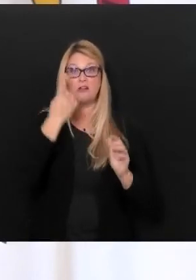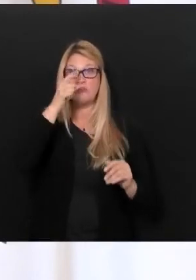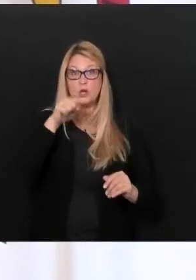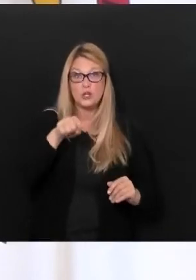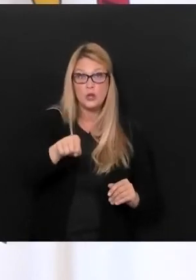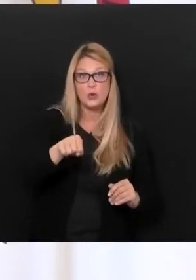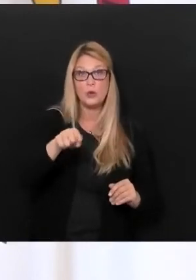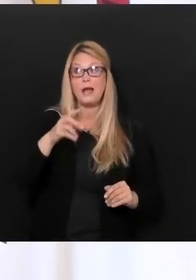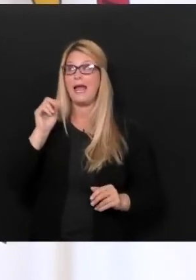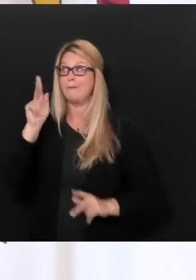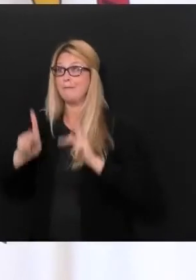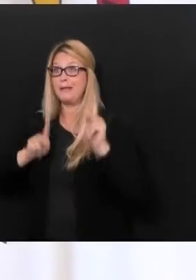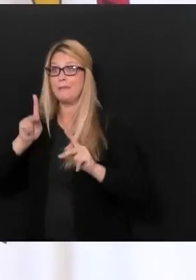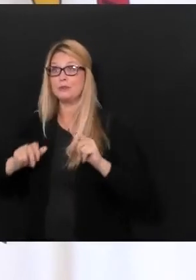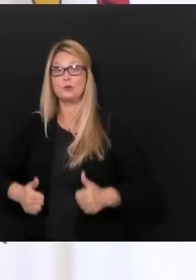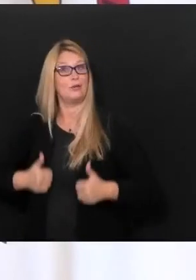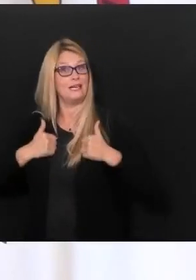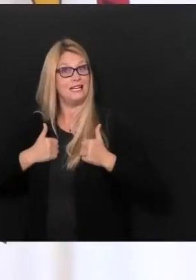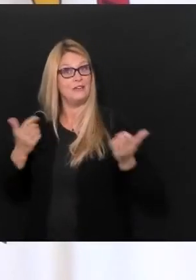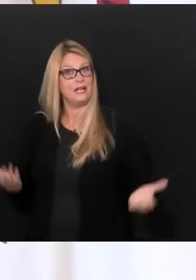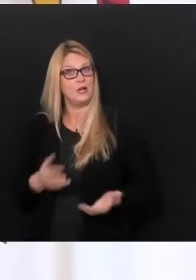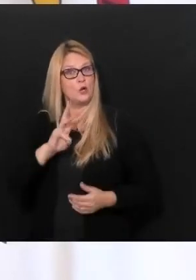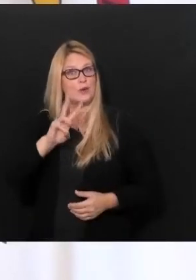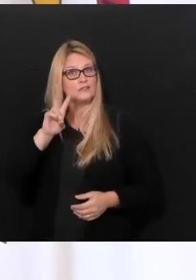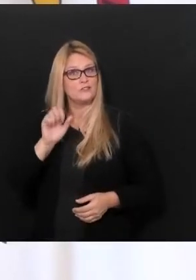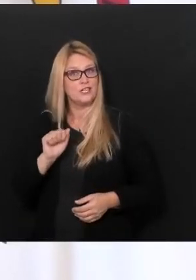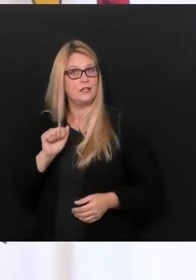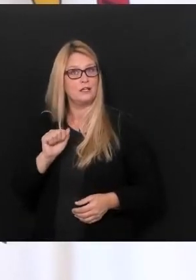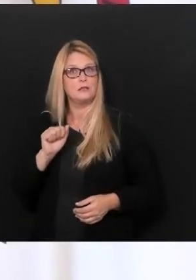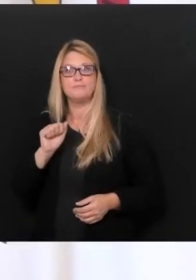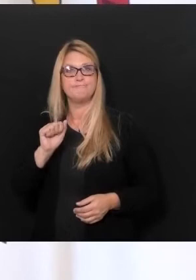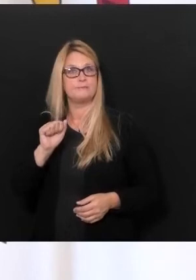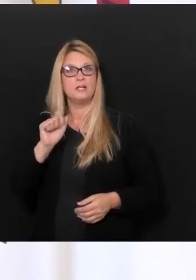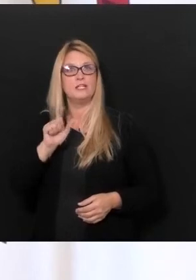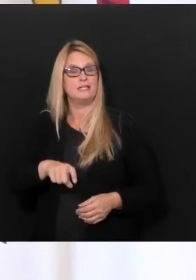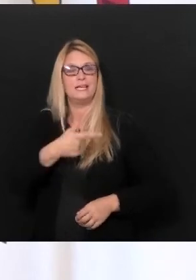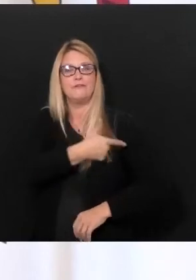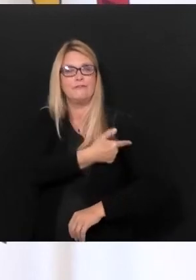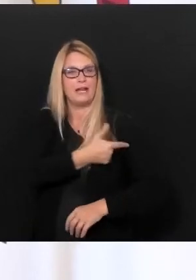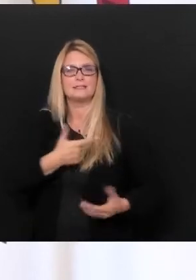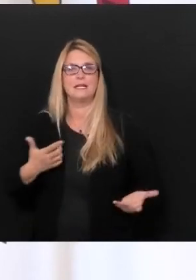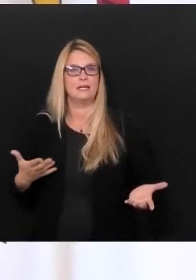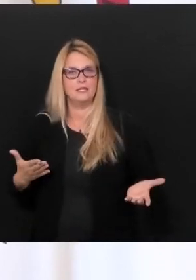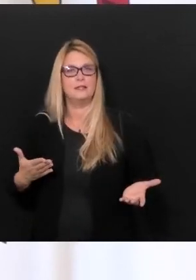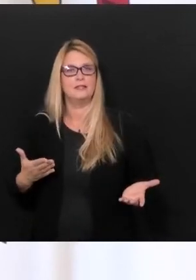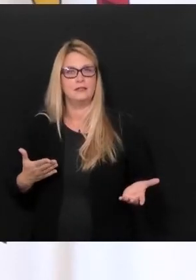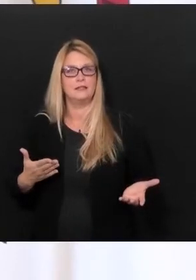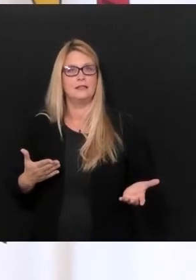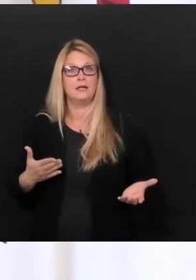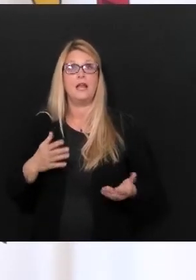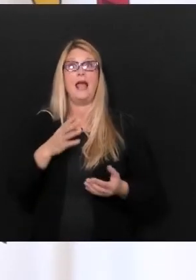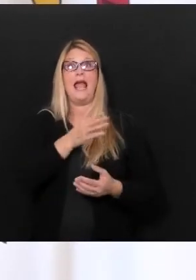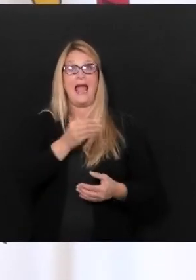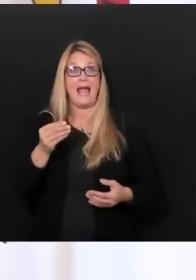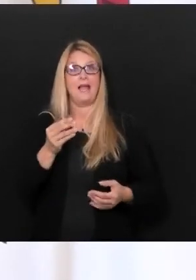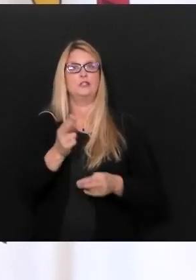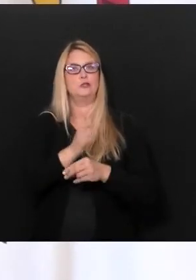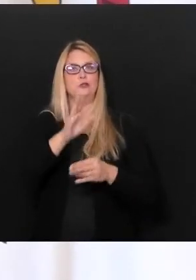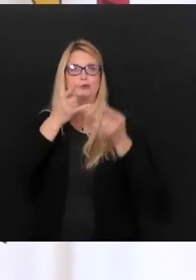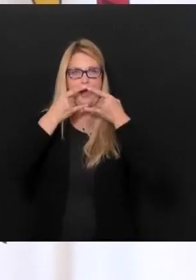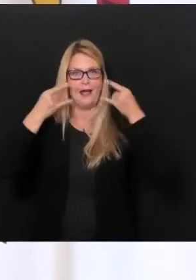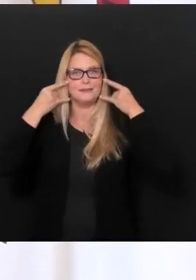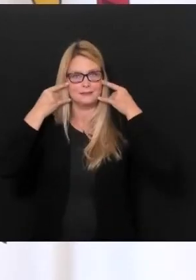live in West Virginia are vaccinated, the absolute best defense that we have, again, is wearing our